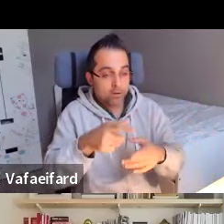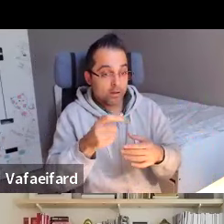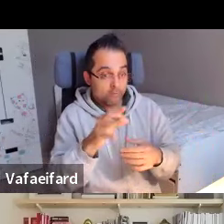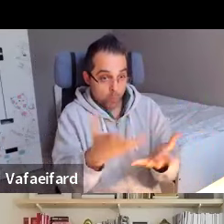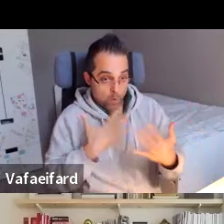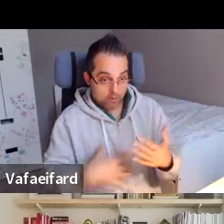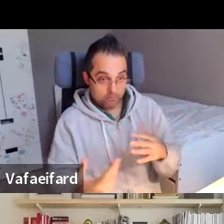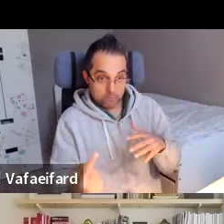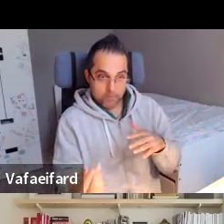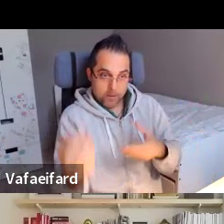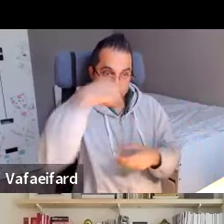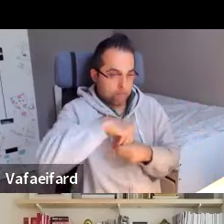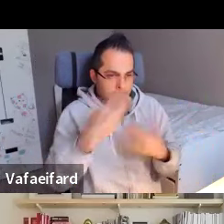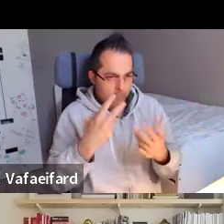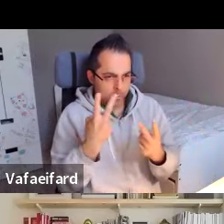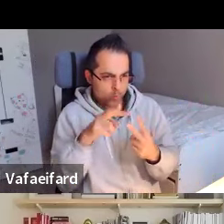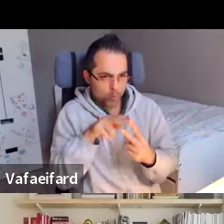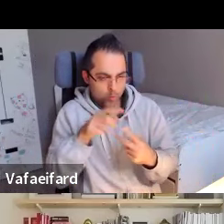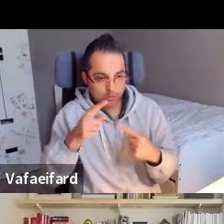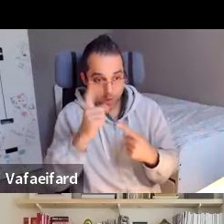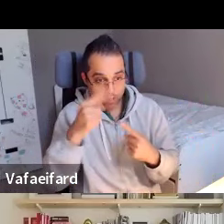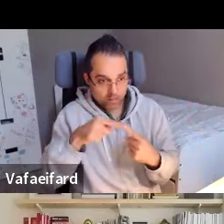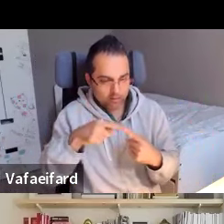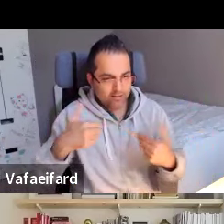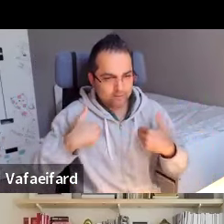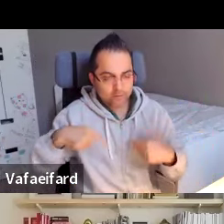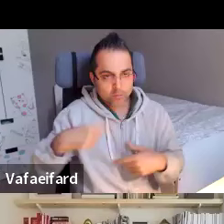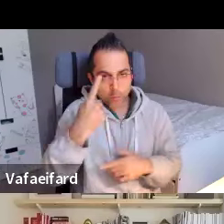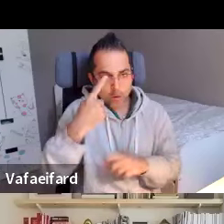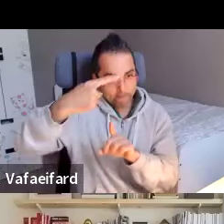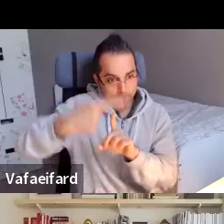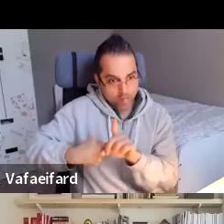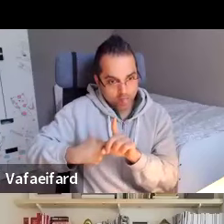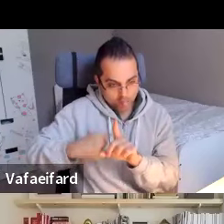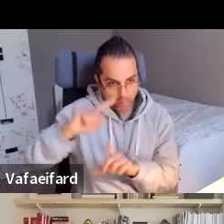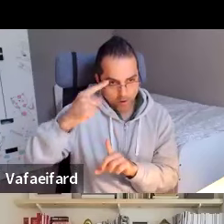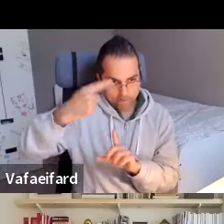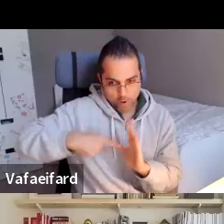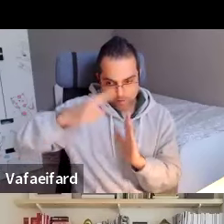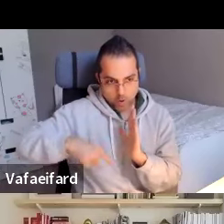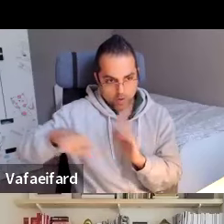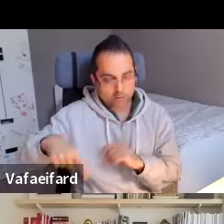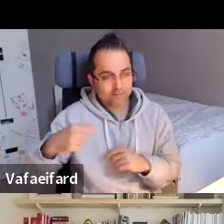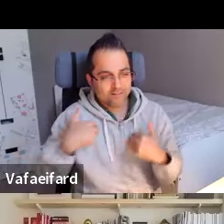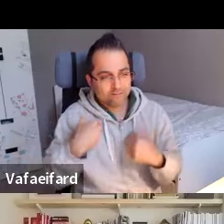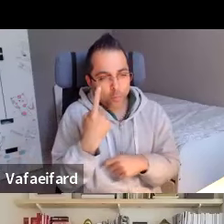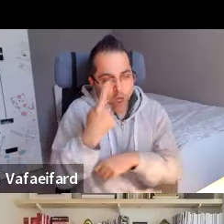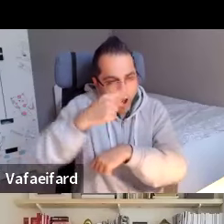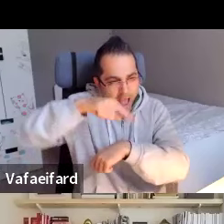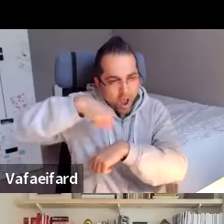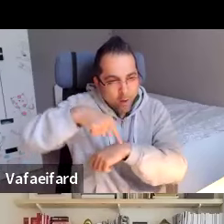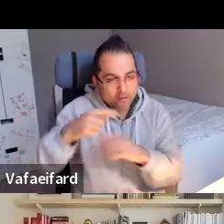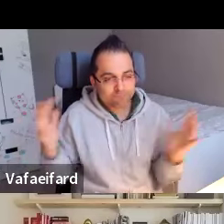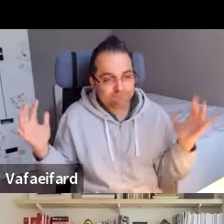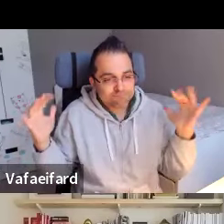their experiences and to help each other. And if you want to get in to this group and stay here, that'd be great. We have